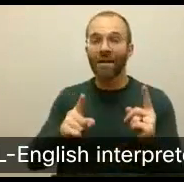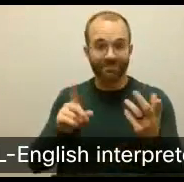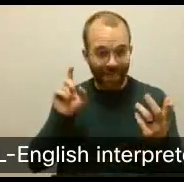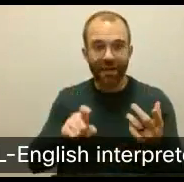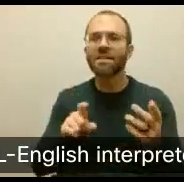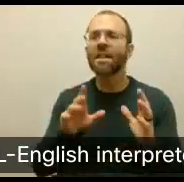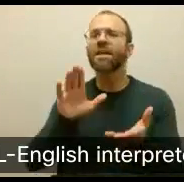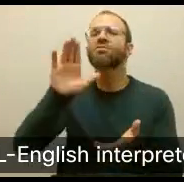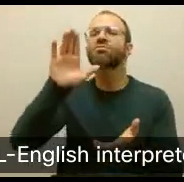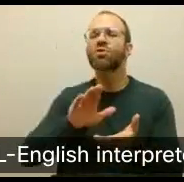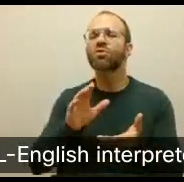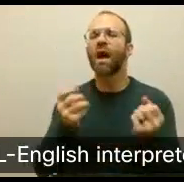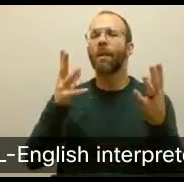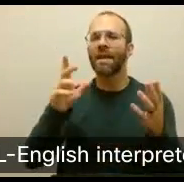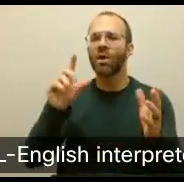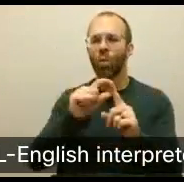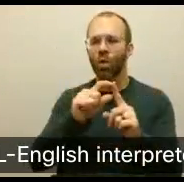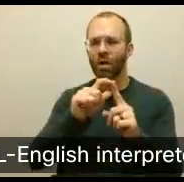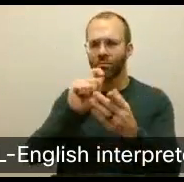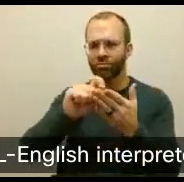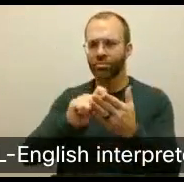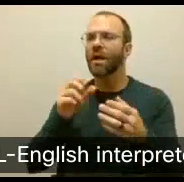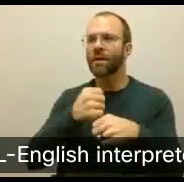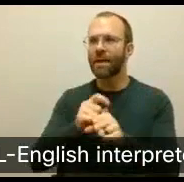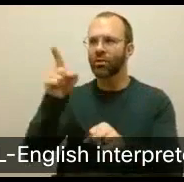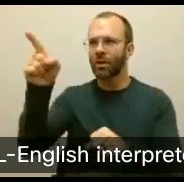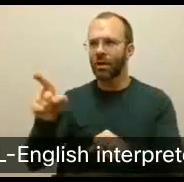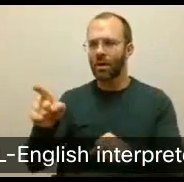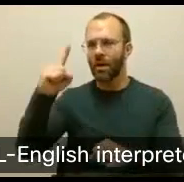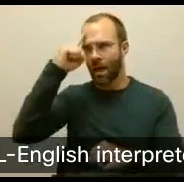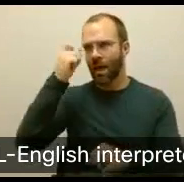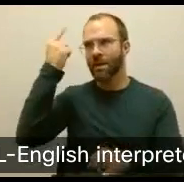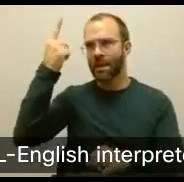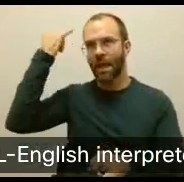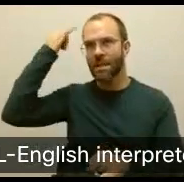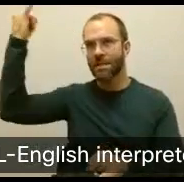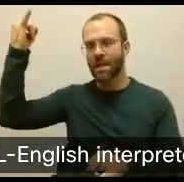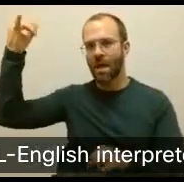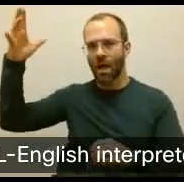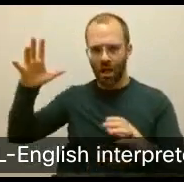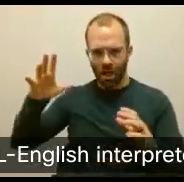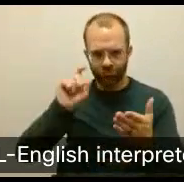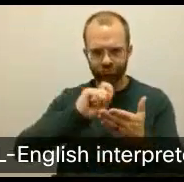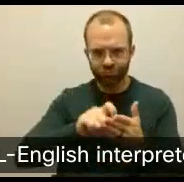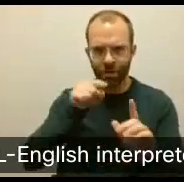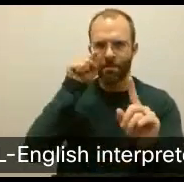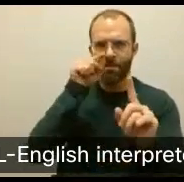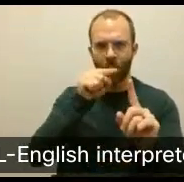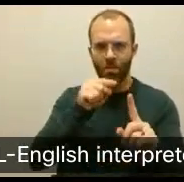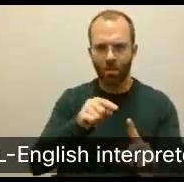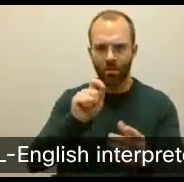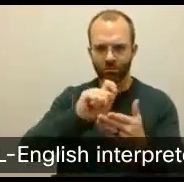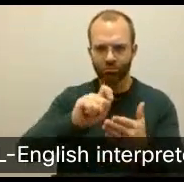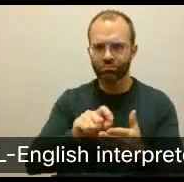words on your page will be helpful, so long as you capture the key ideas that you are going to want to paraphrase. So focus on